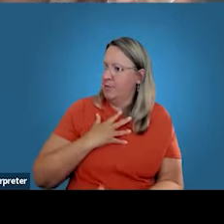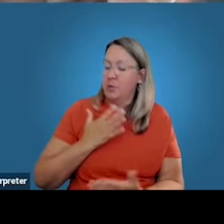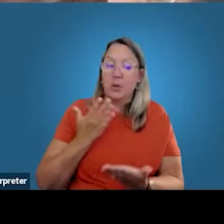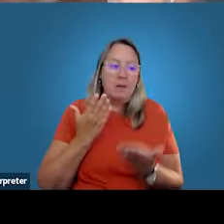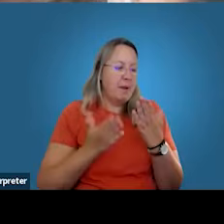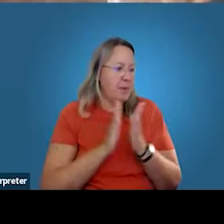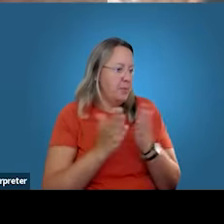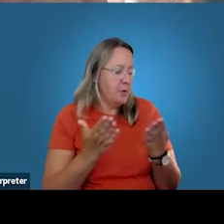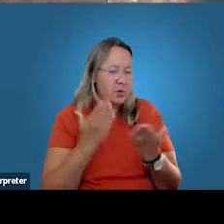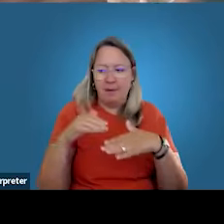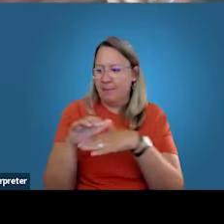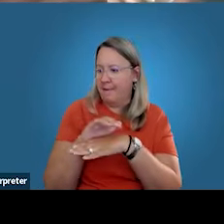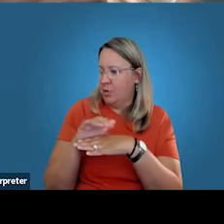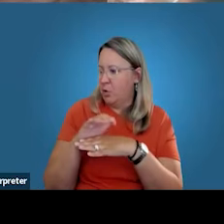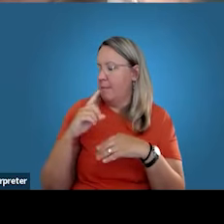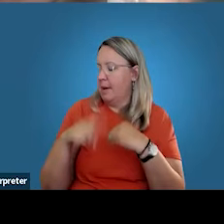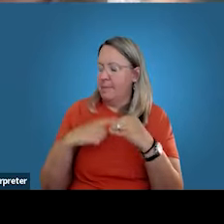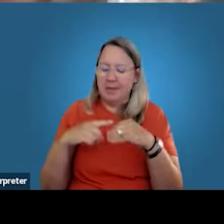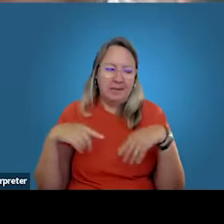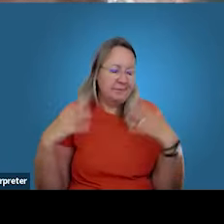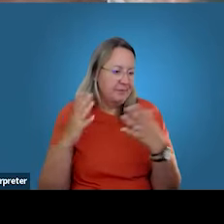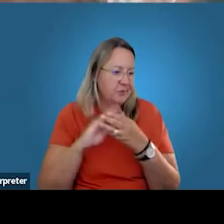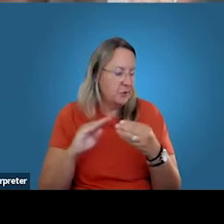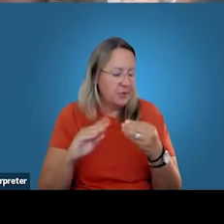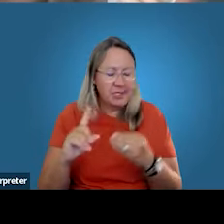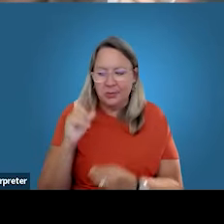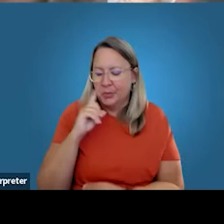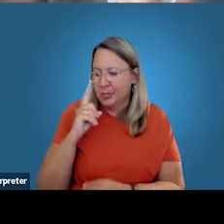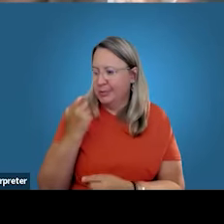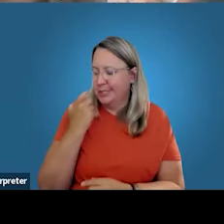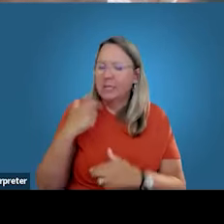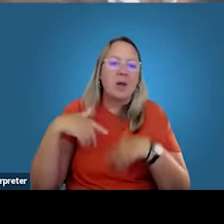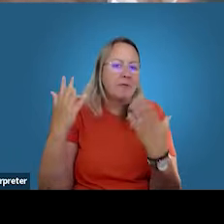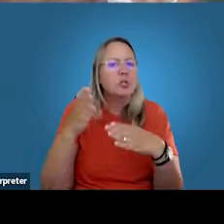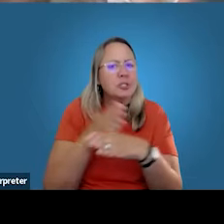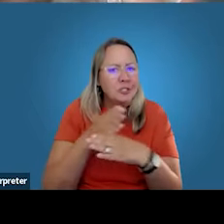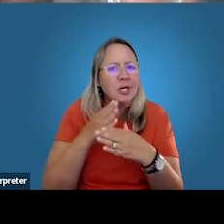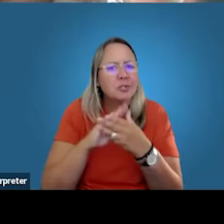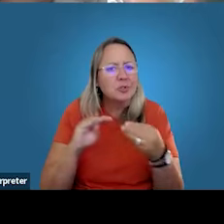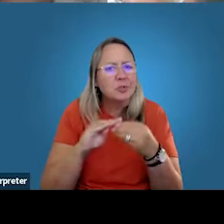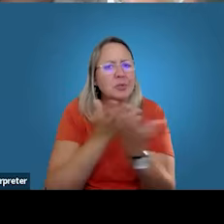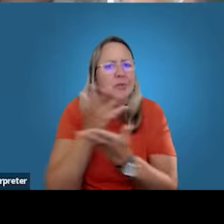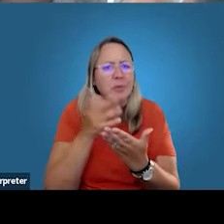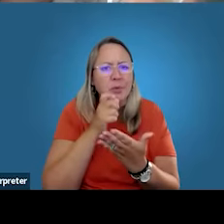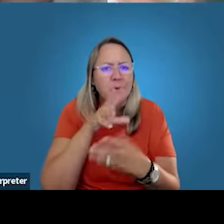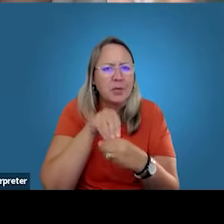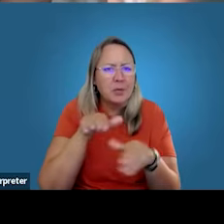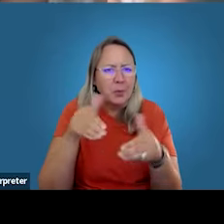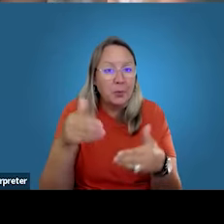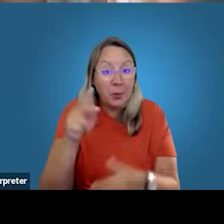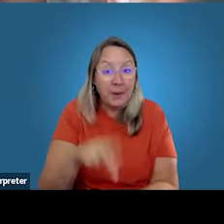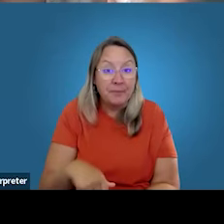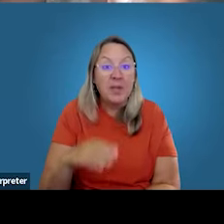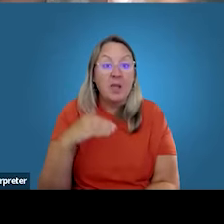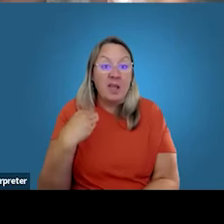might be a film, it might be an advert that you saw, it might be a story that someone told you. We want you to share that with a partner. I'm going to give you a quick